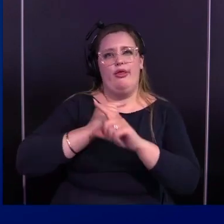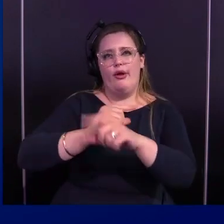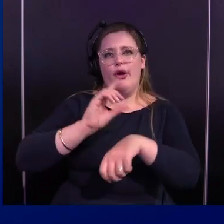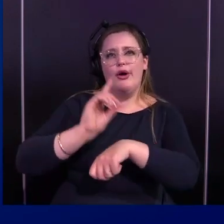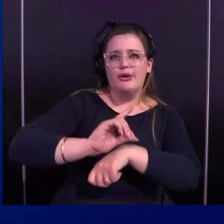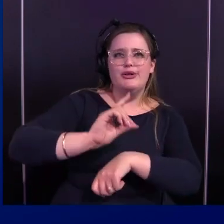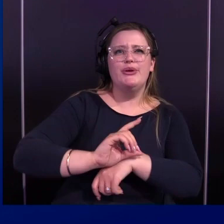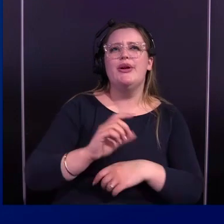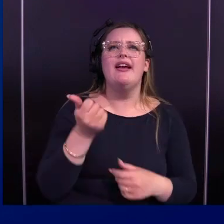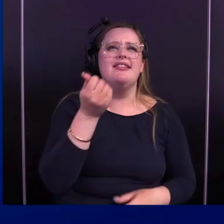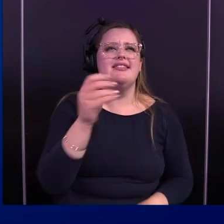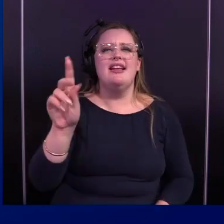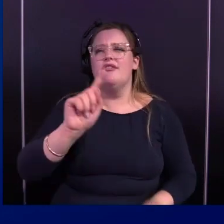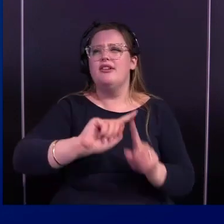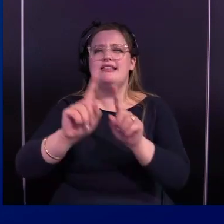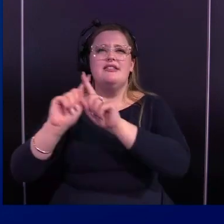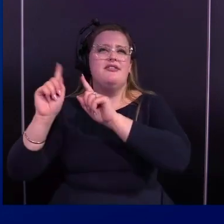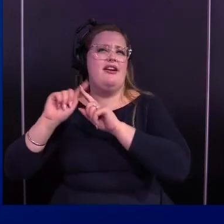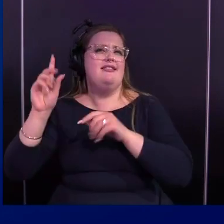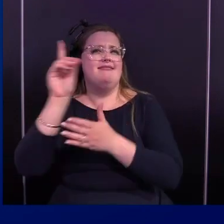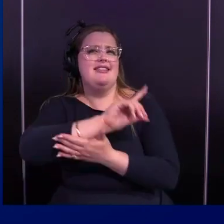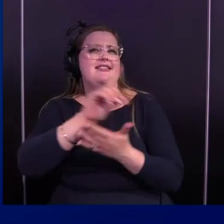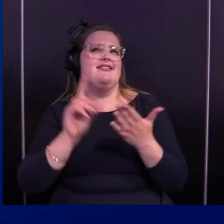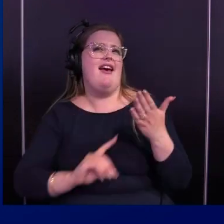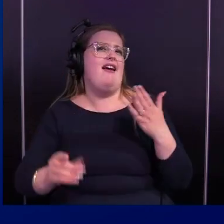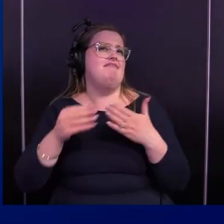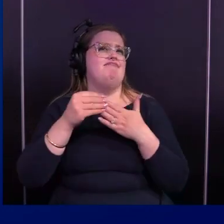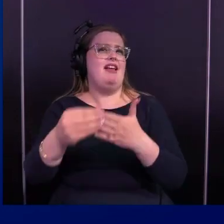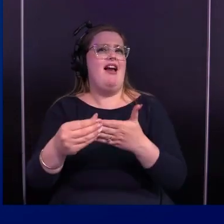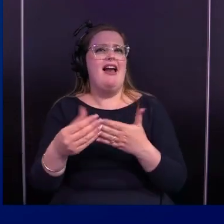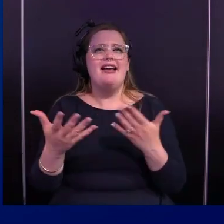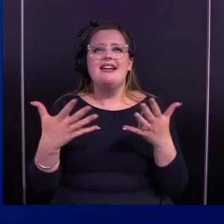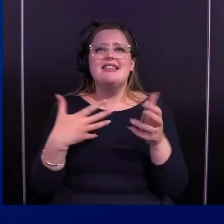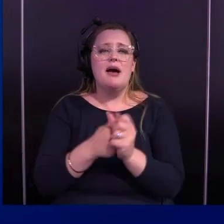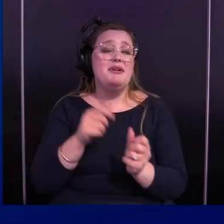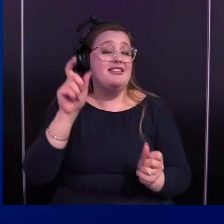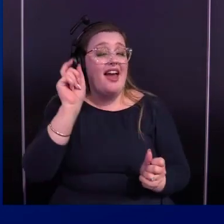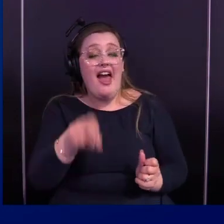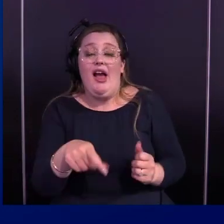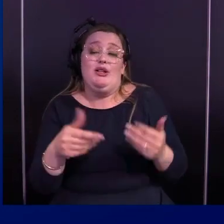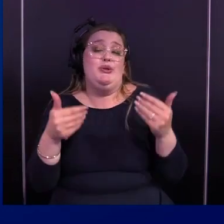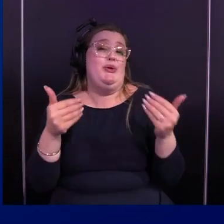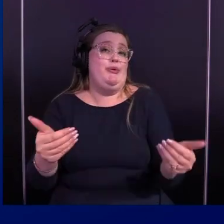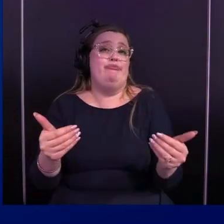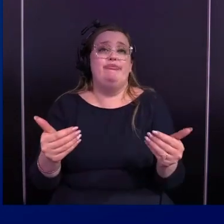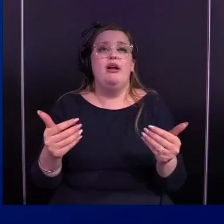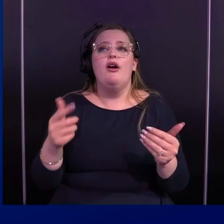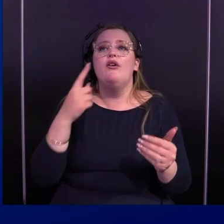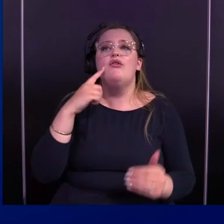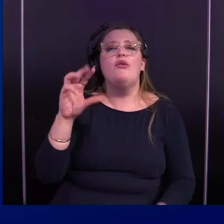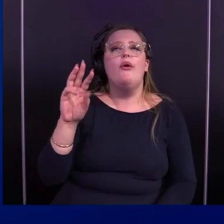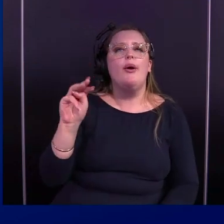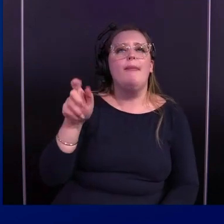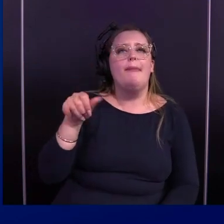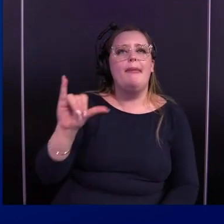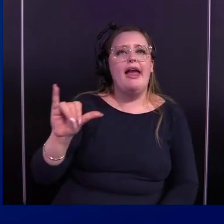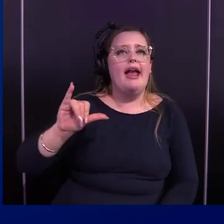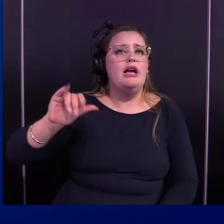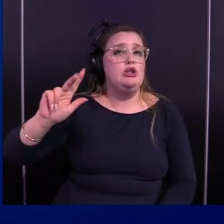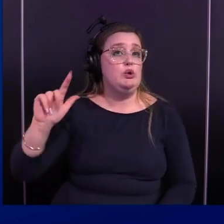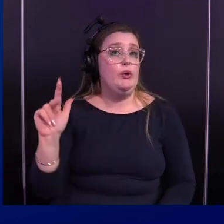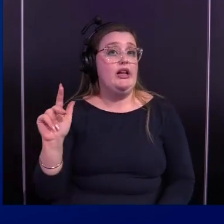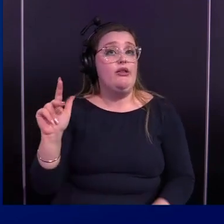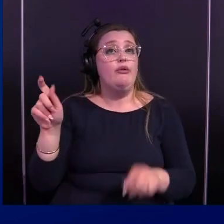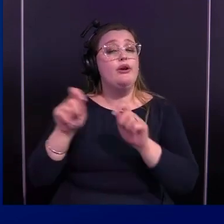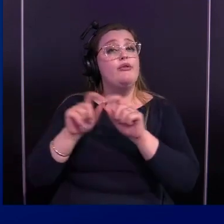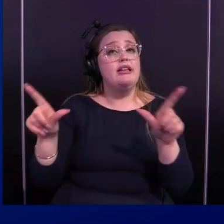several other design guidance updates that we needed to get going, and in our May 23 release, we put a